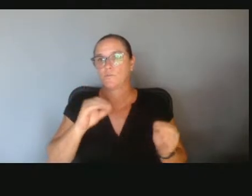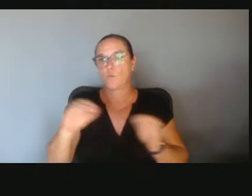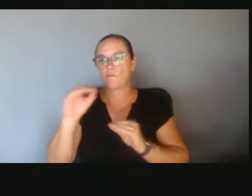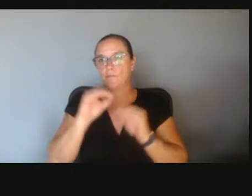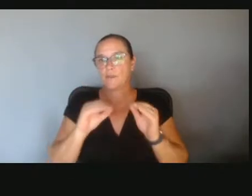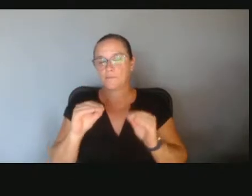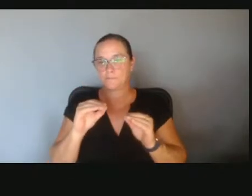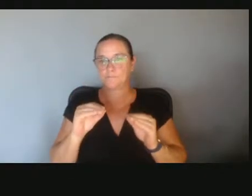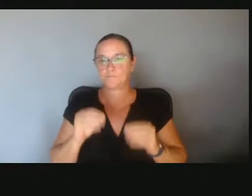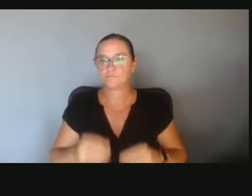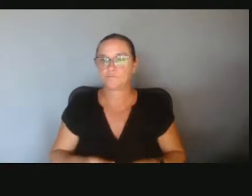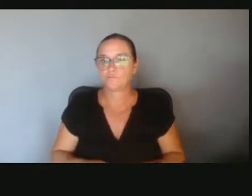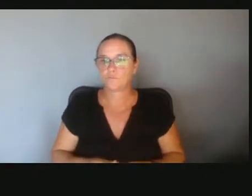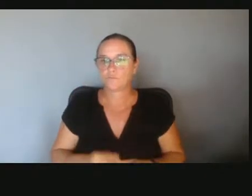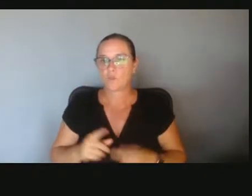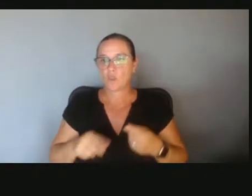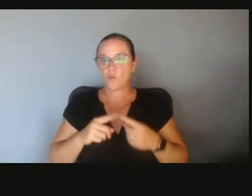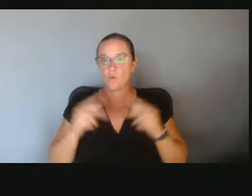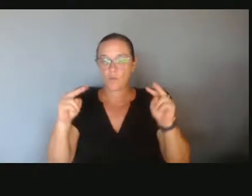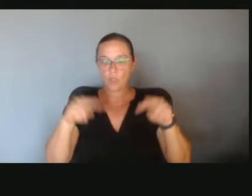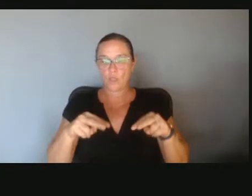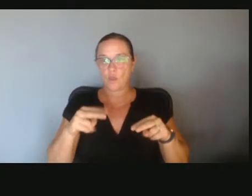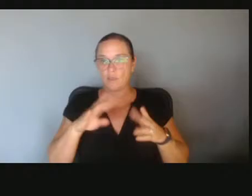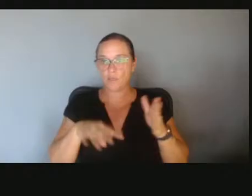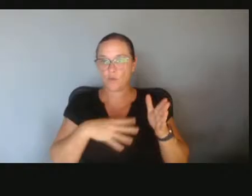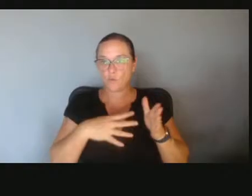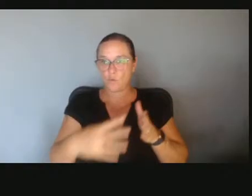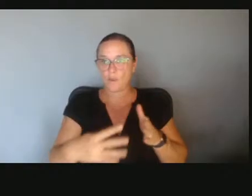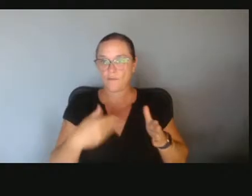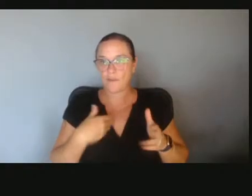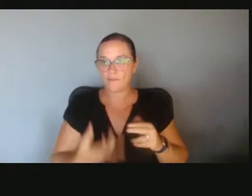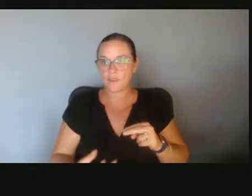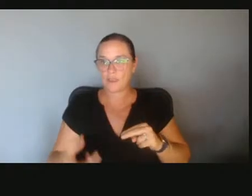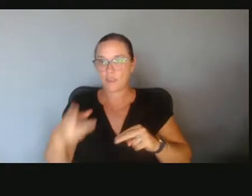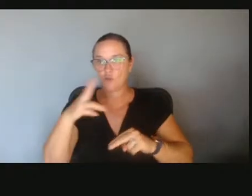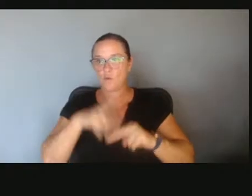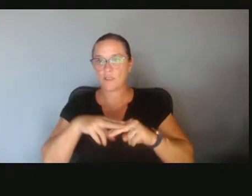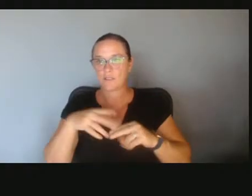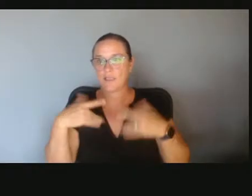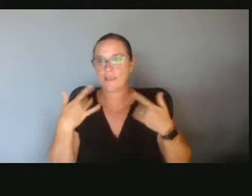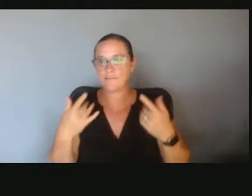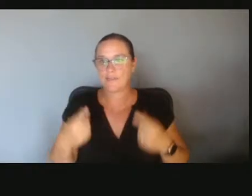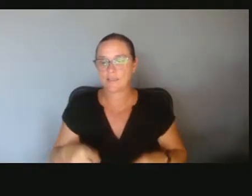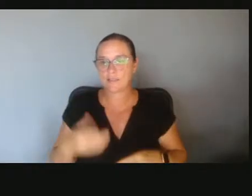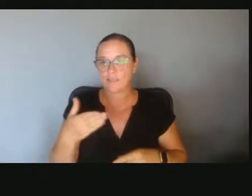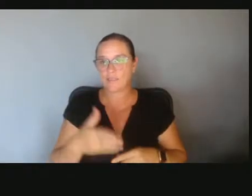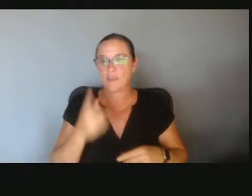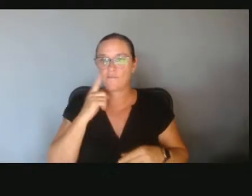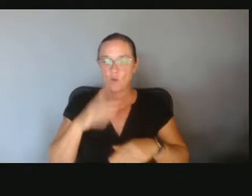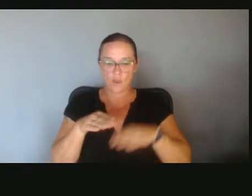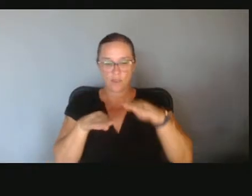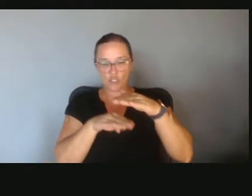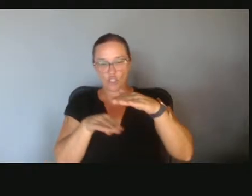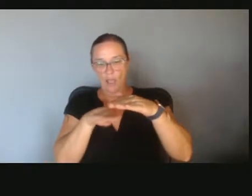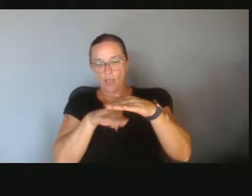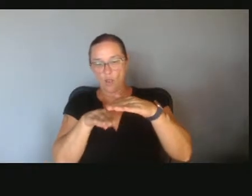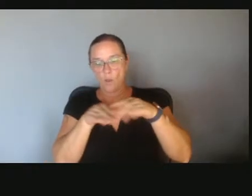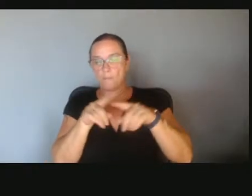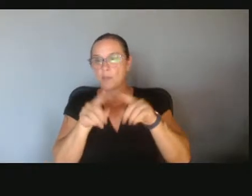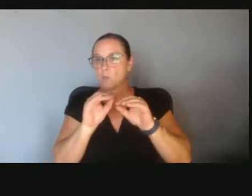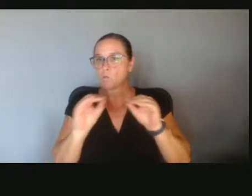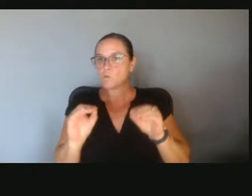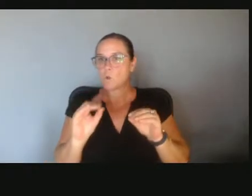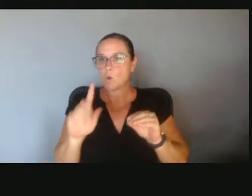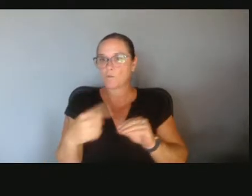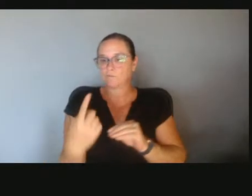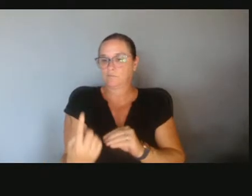And we look down here at this graph, and what we see is an increase in events really in the shallow areas, but no single large event, right? So it